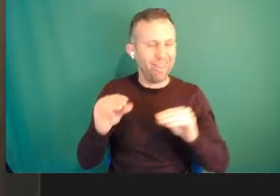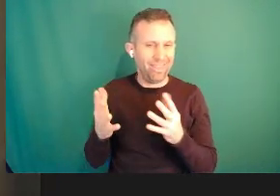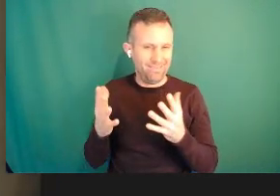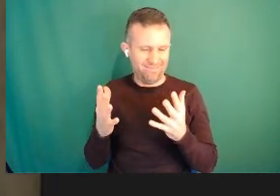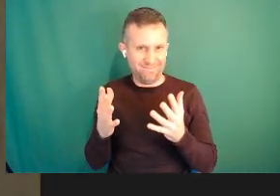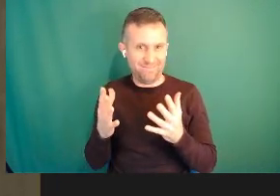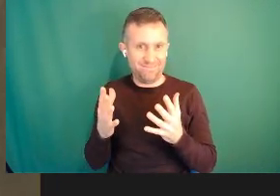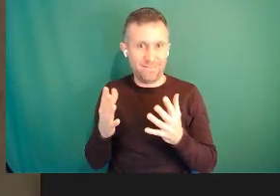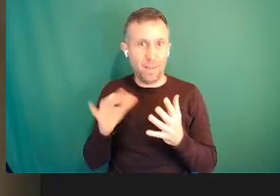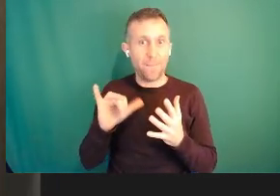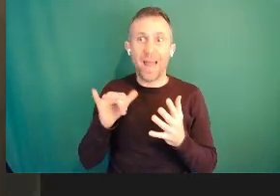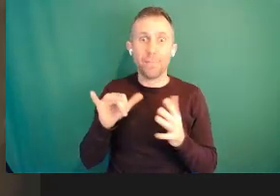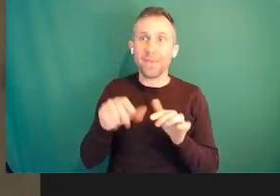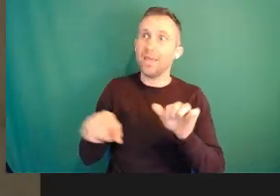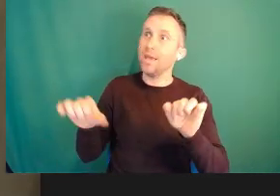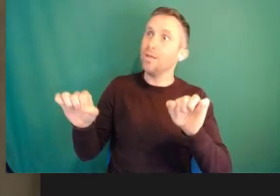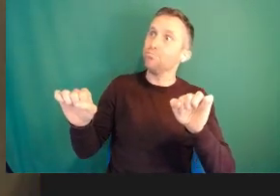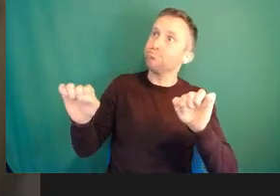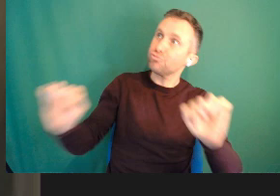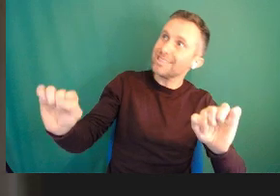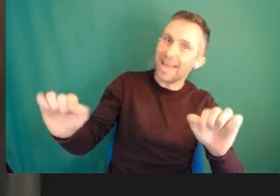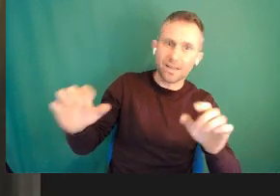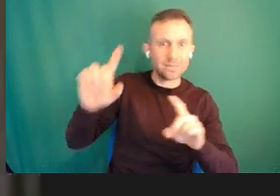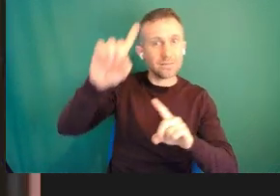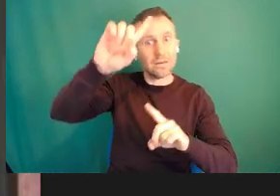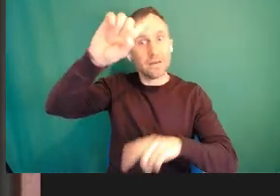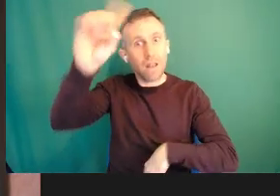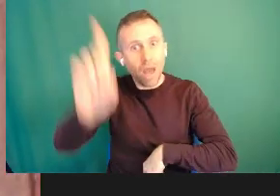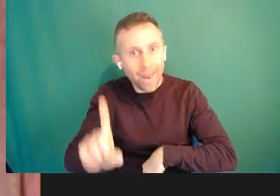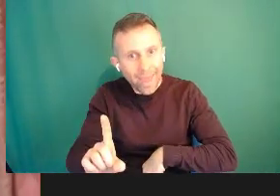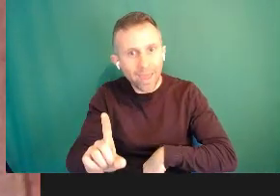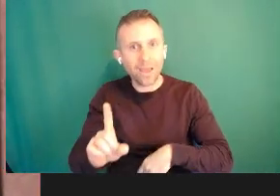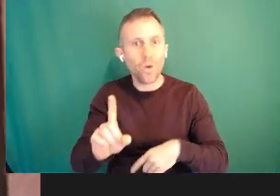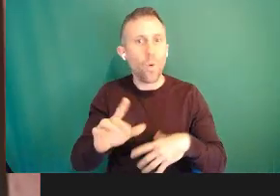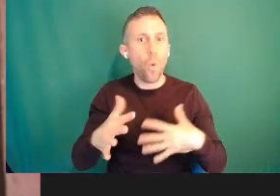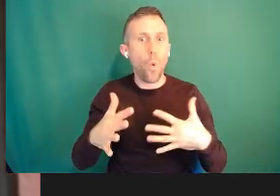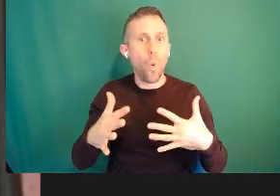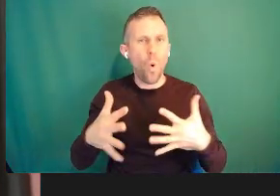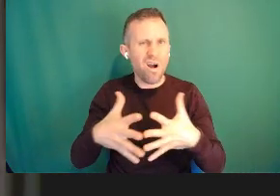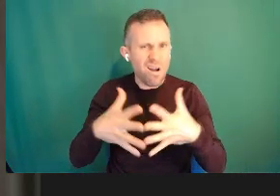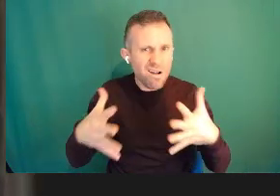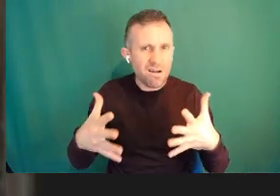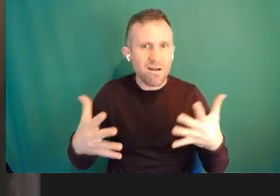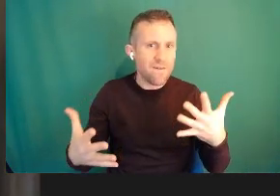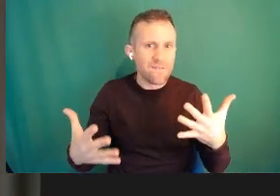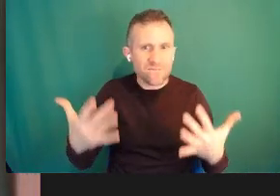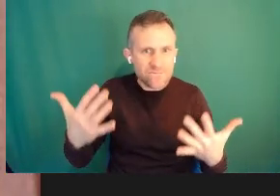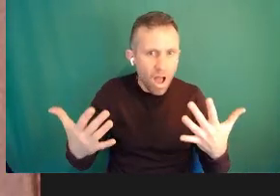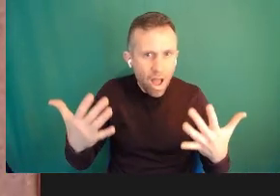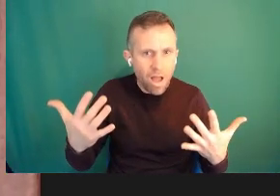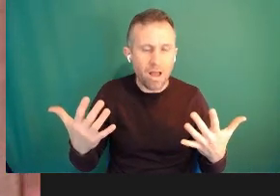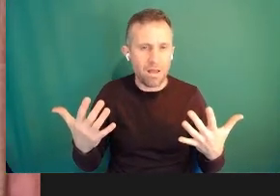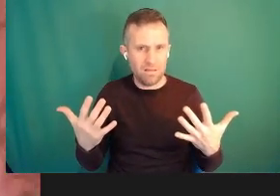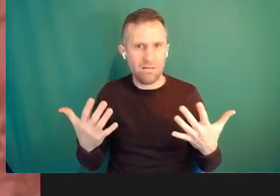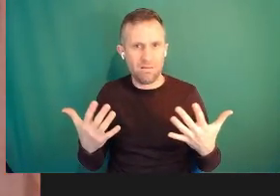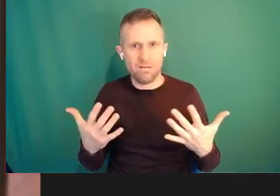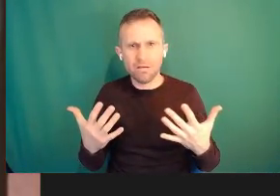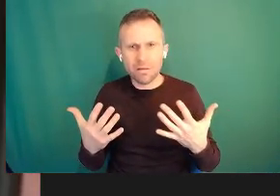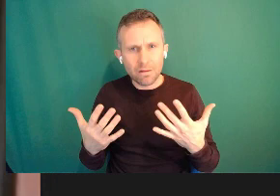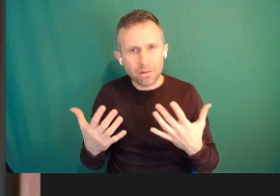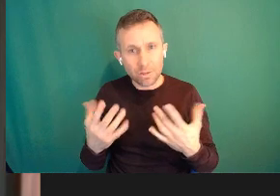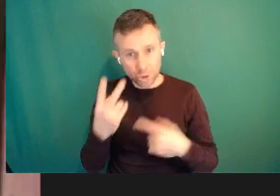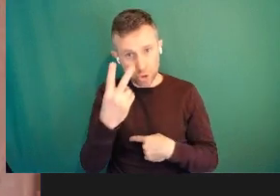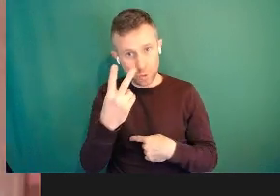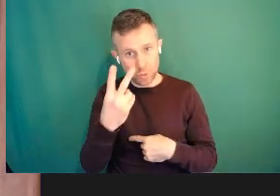from being burned down in the future. And then there's another second witch's mark here as well. And there's only one of these. Let me just get my